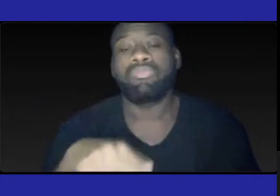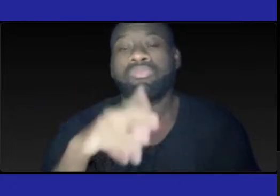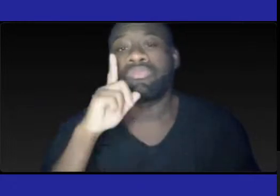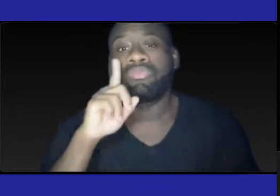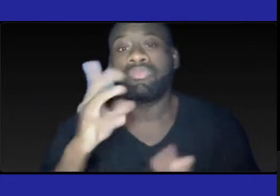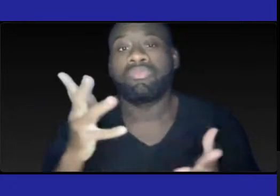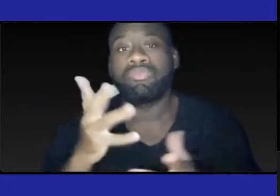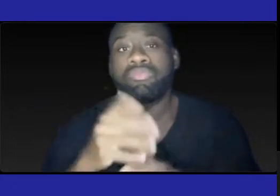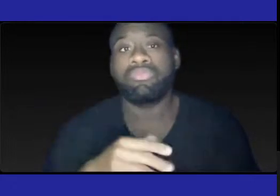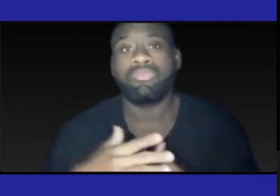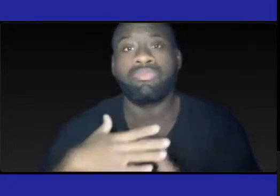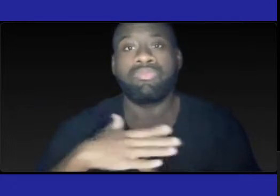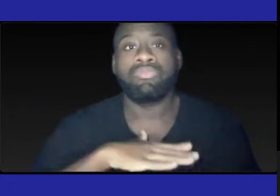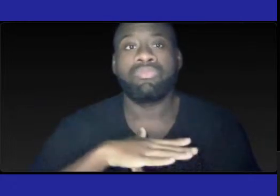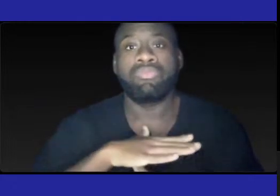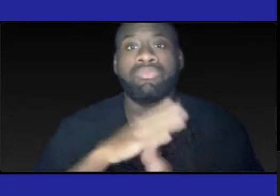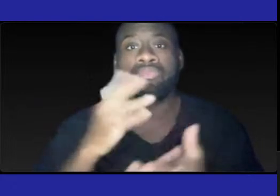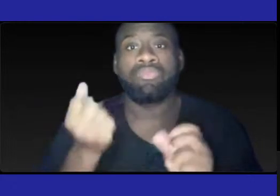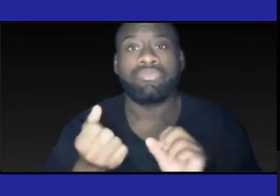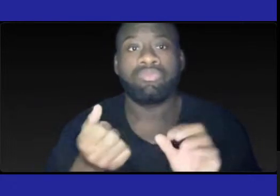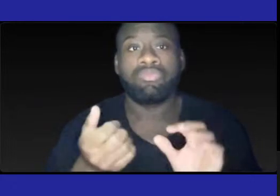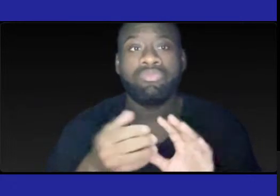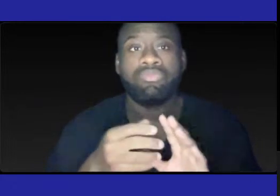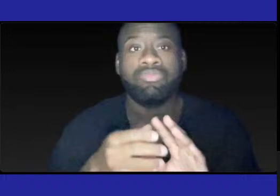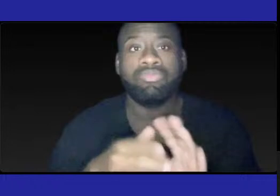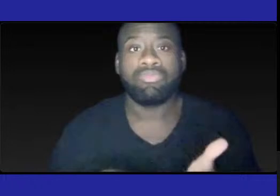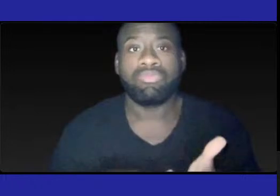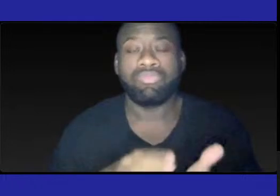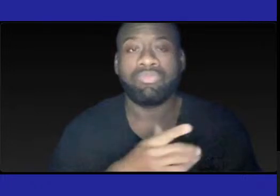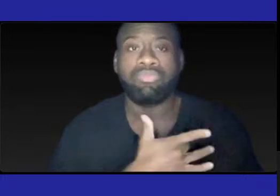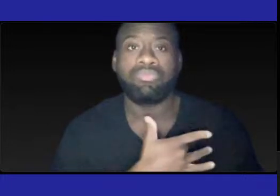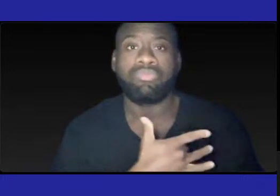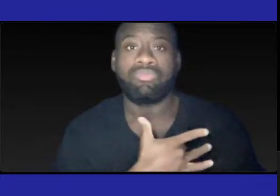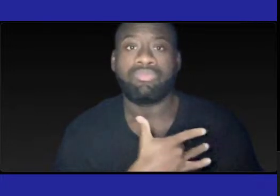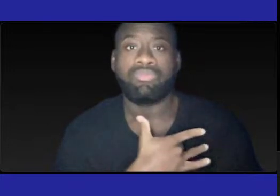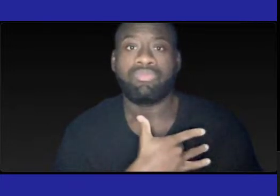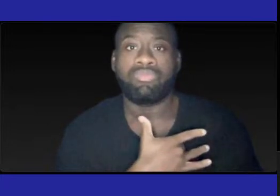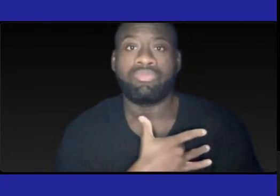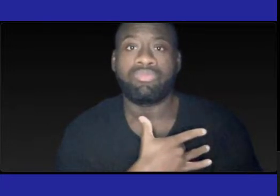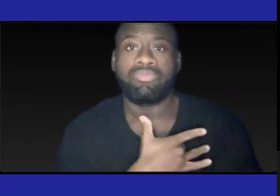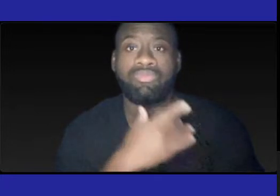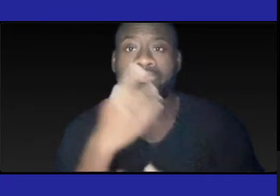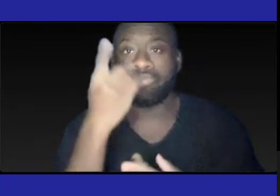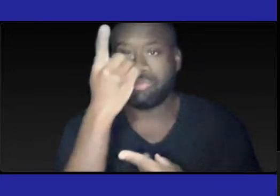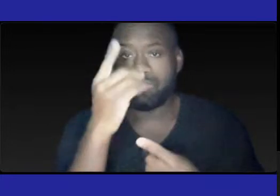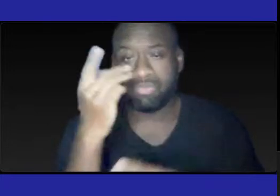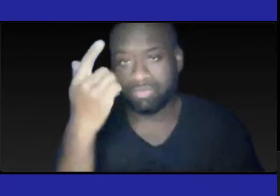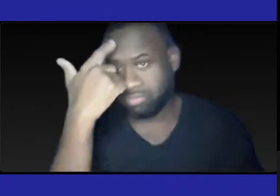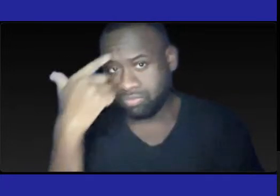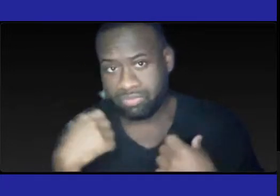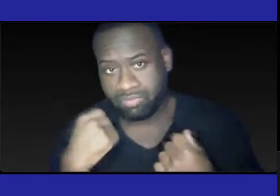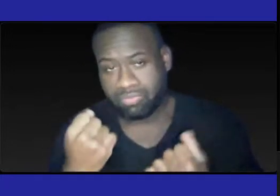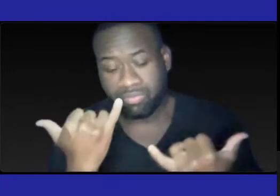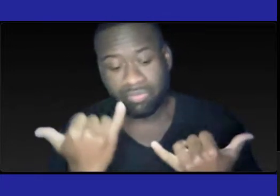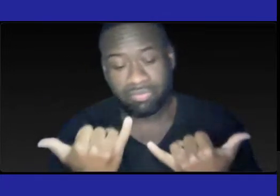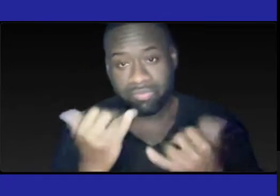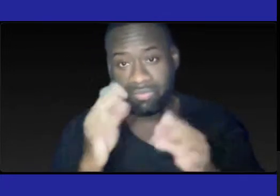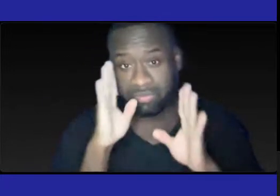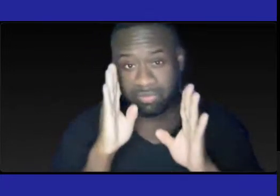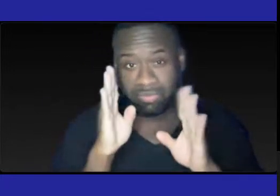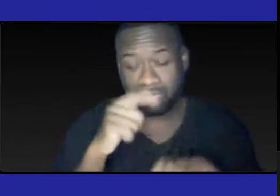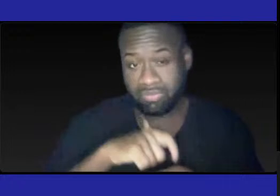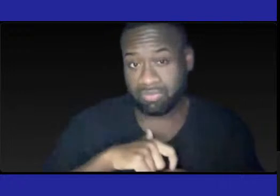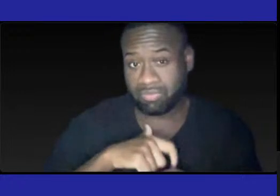and embolism after that. Next slide, please. When we look at the timing of death, we will see that